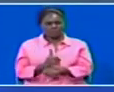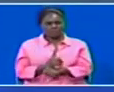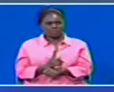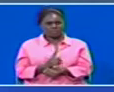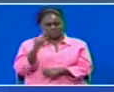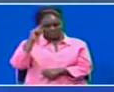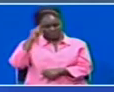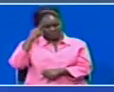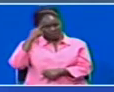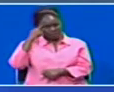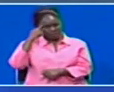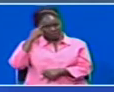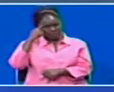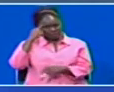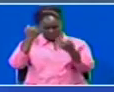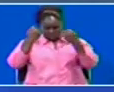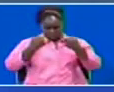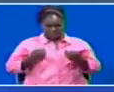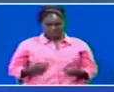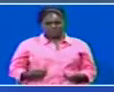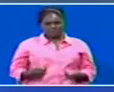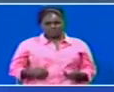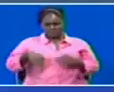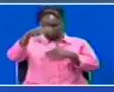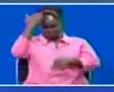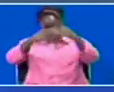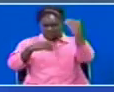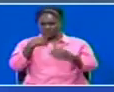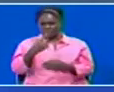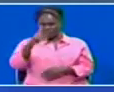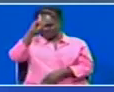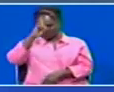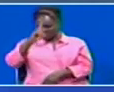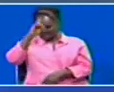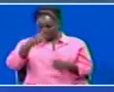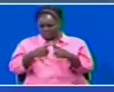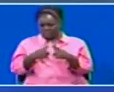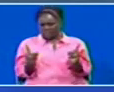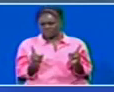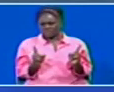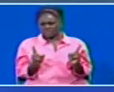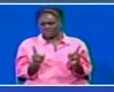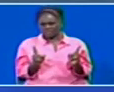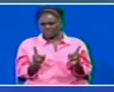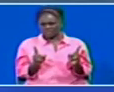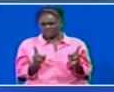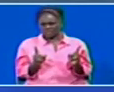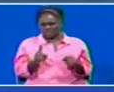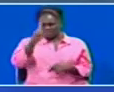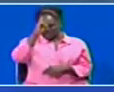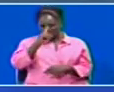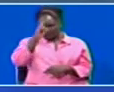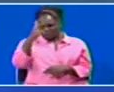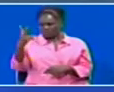Yeah. I think the identities that Professor is mentioning are critical, but I think he's ignoring the most critical one